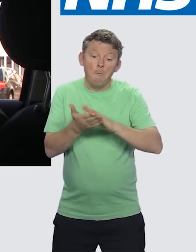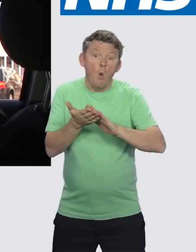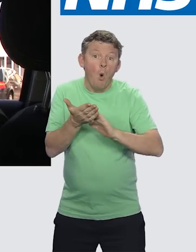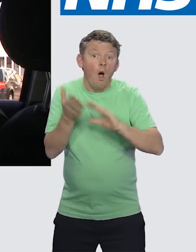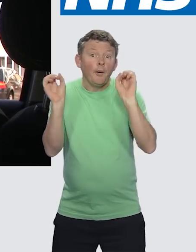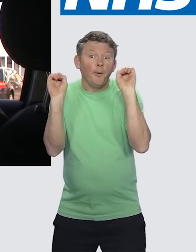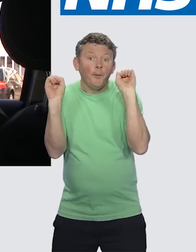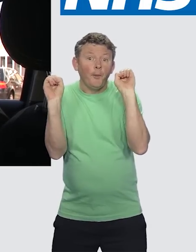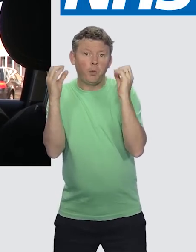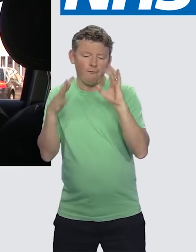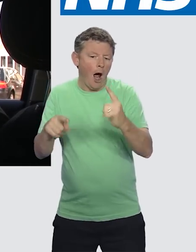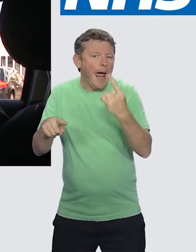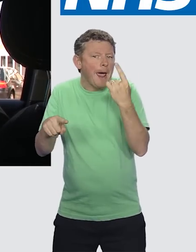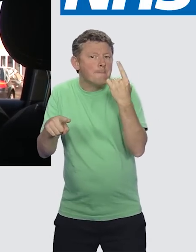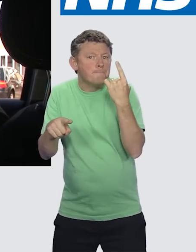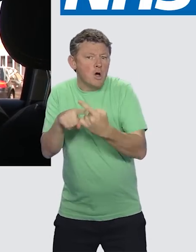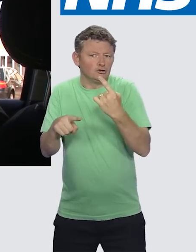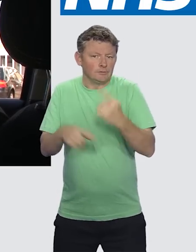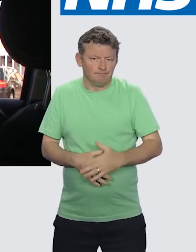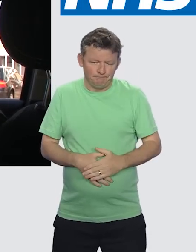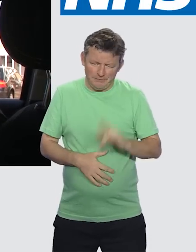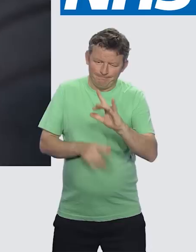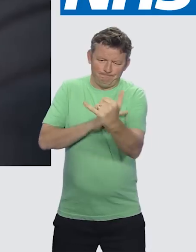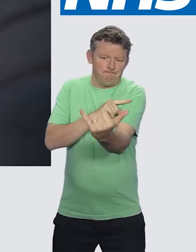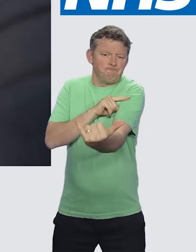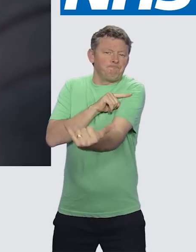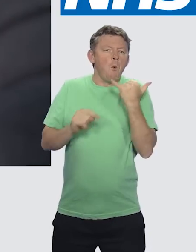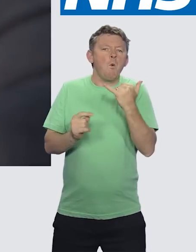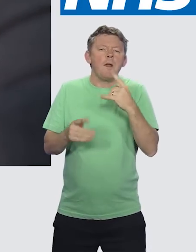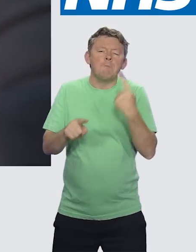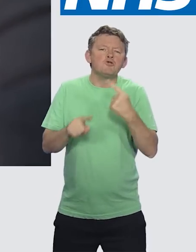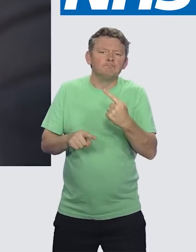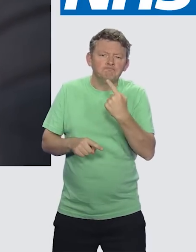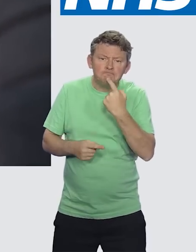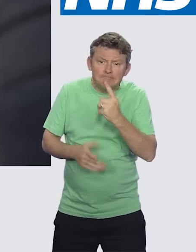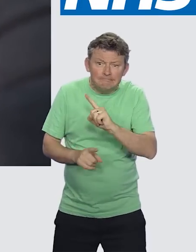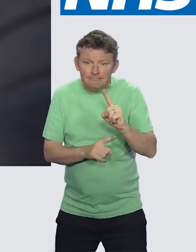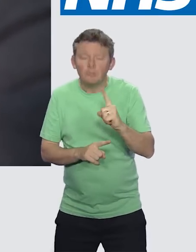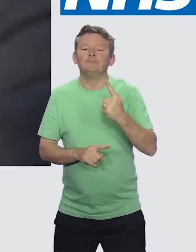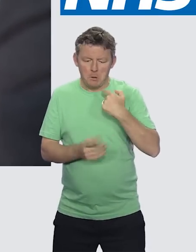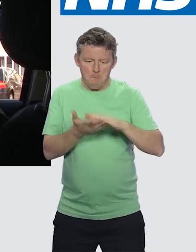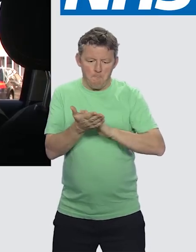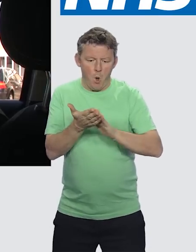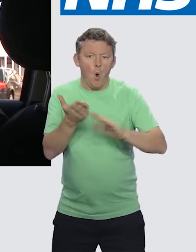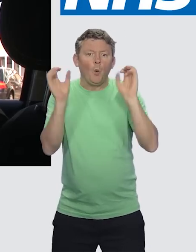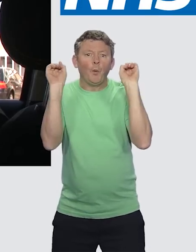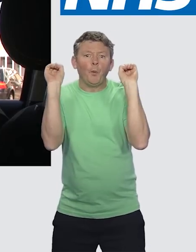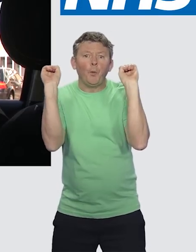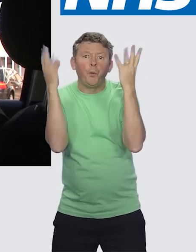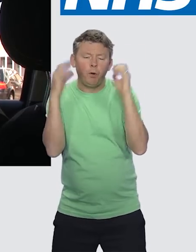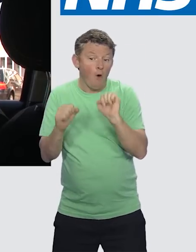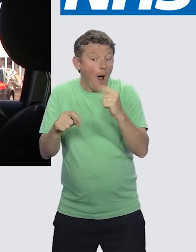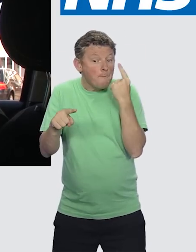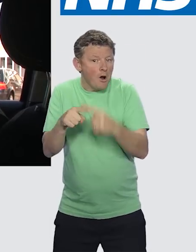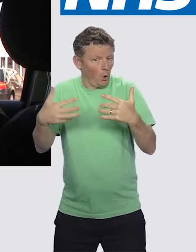in an emergency. So if we get an emergency call from our dispatch centre, they tell us where to go and we straight away we put our blue lights